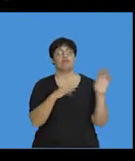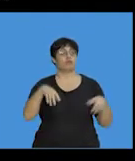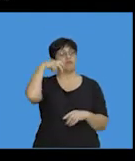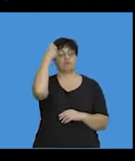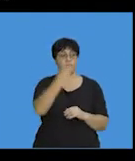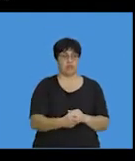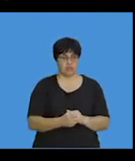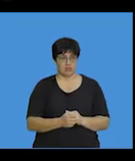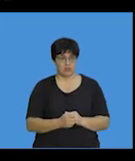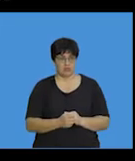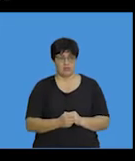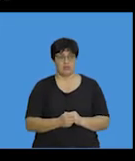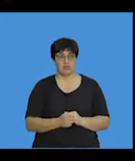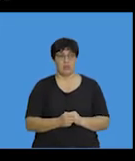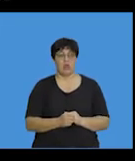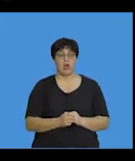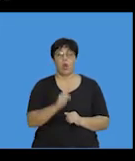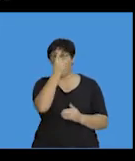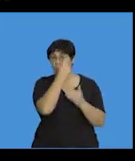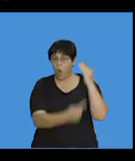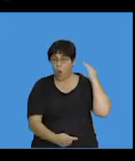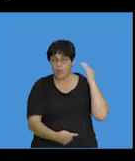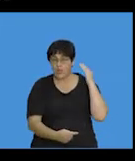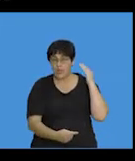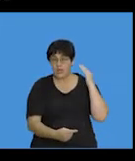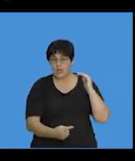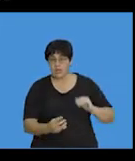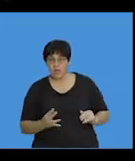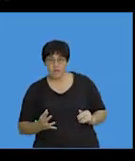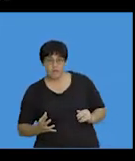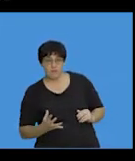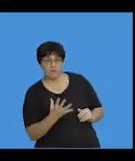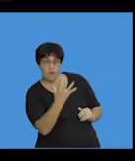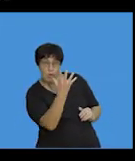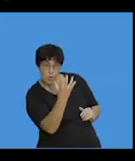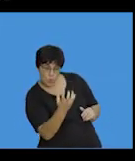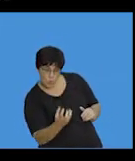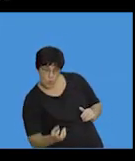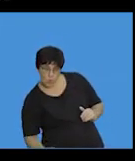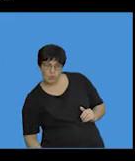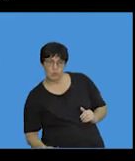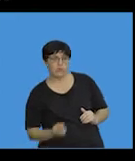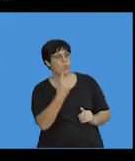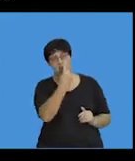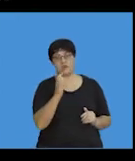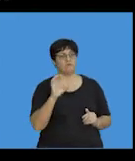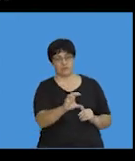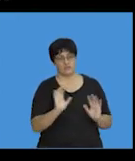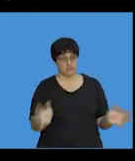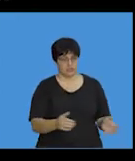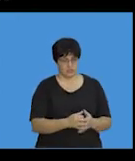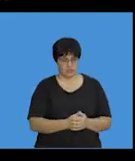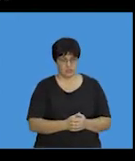free fall when the only force acting on it is the force of gravity. This is